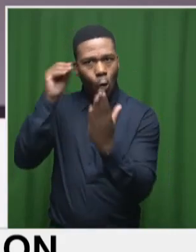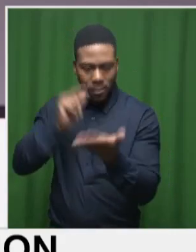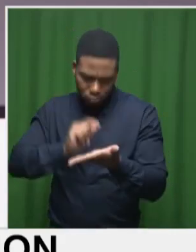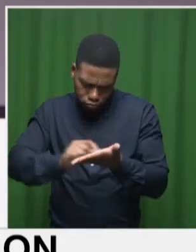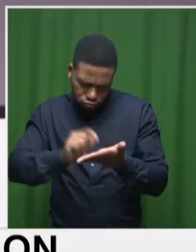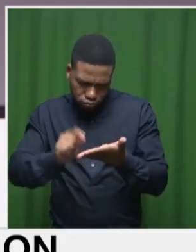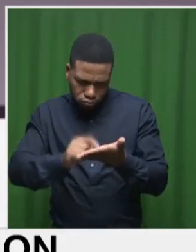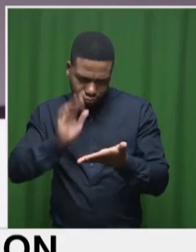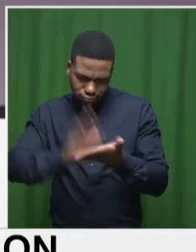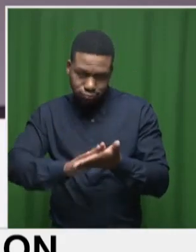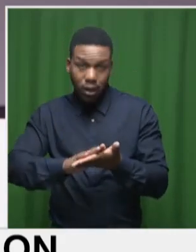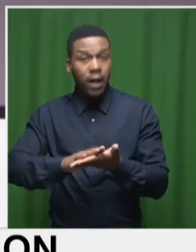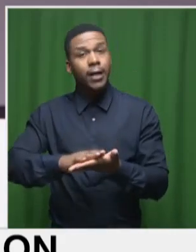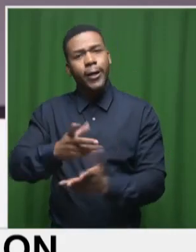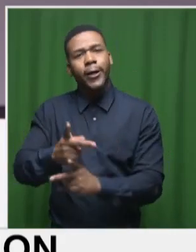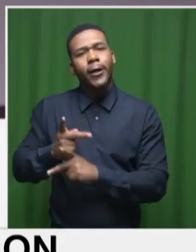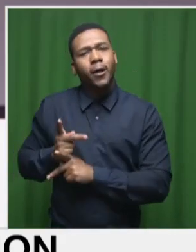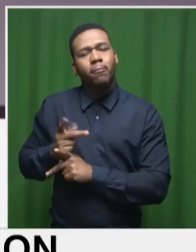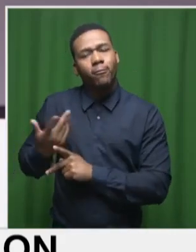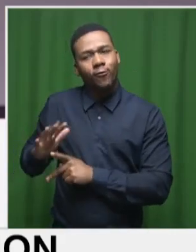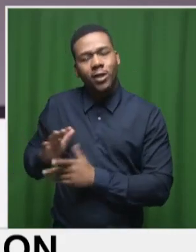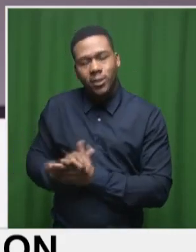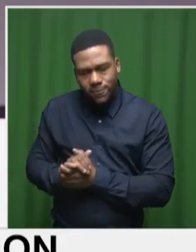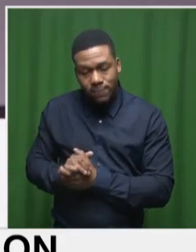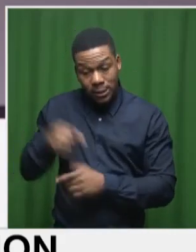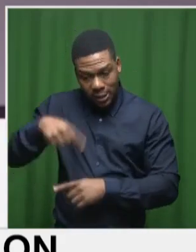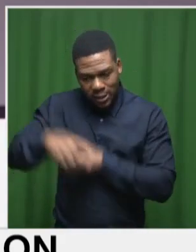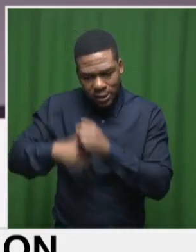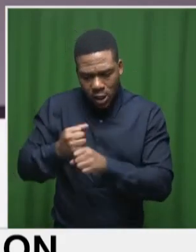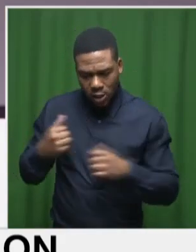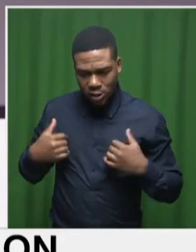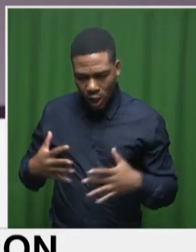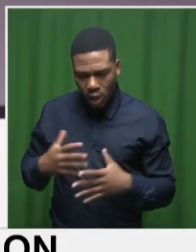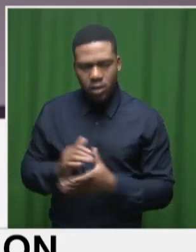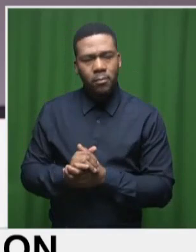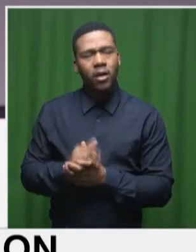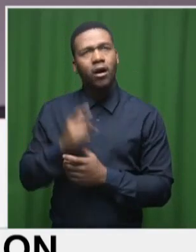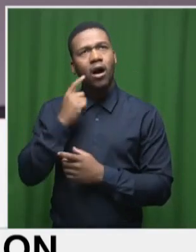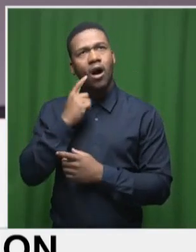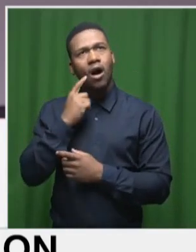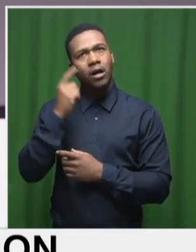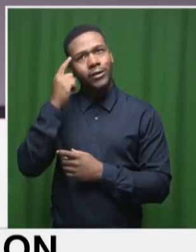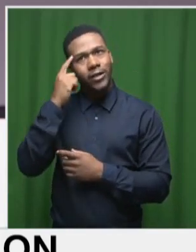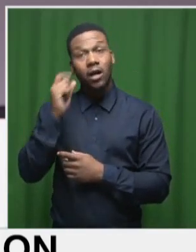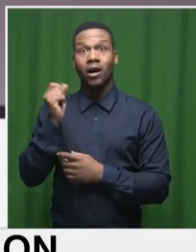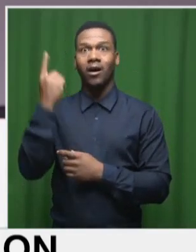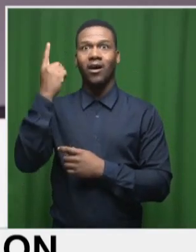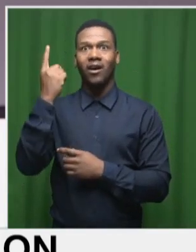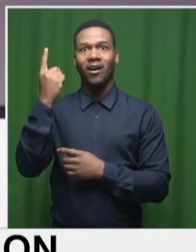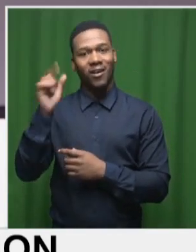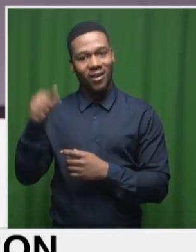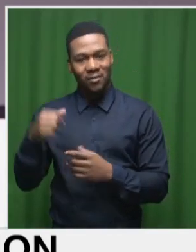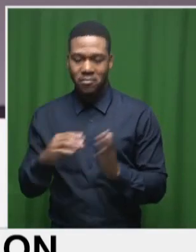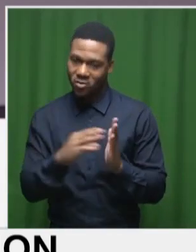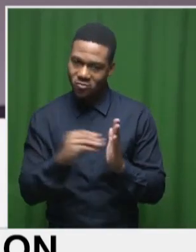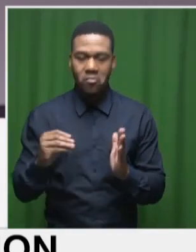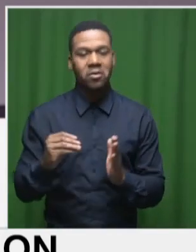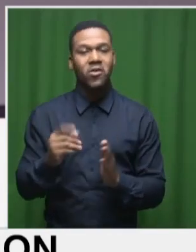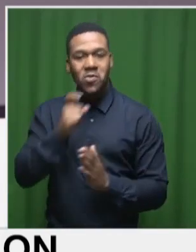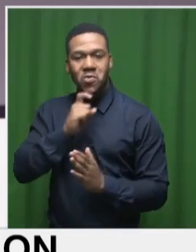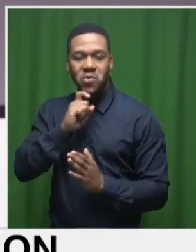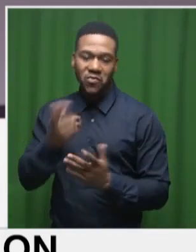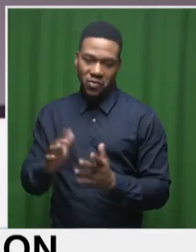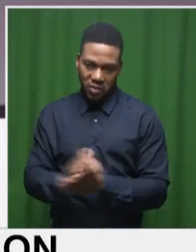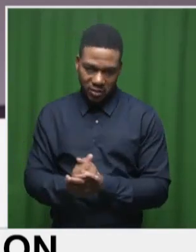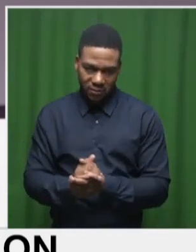then beginning of the year, an opportunity came, and it was the right time for me to do an exhibition, so I did that, right?